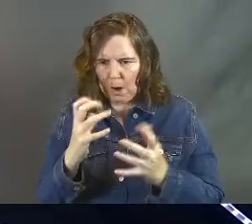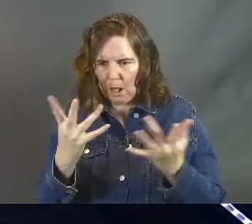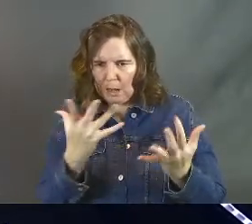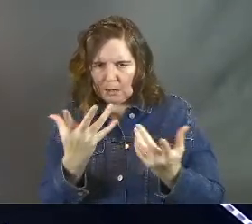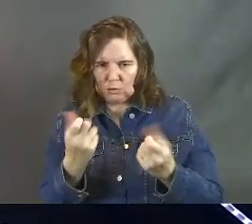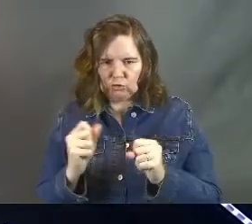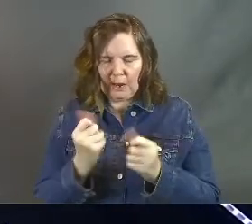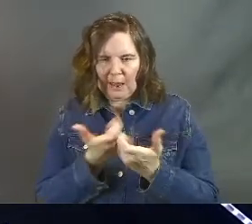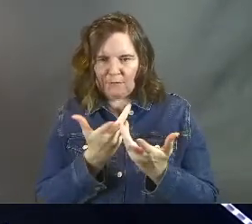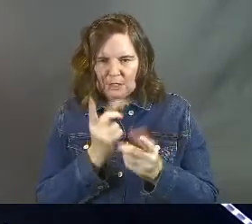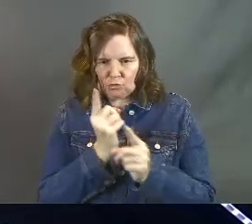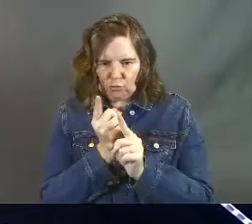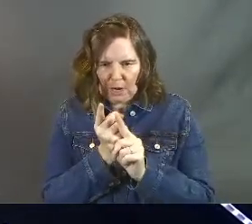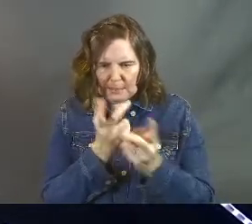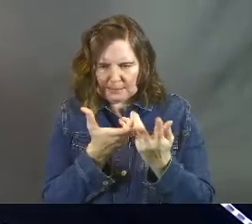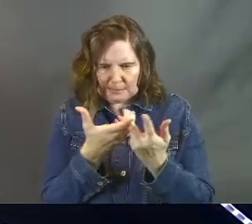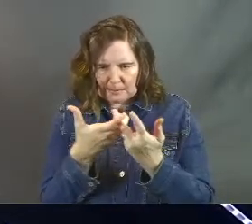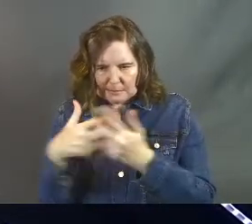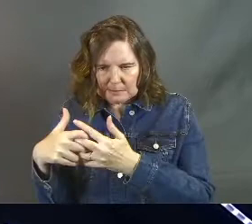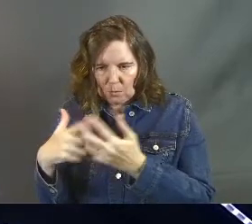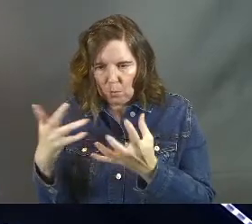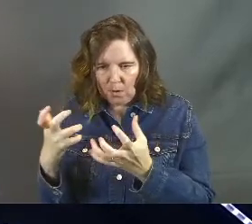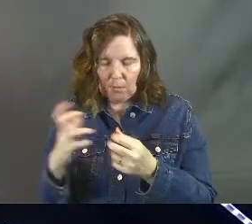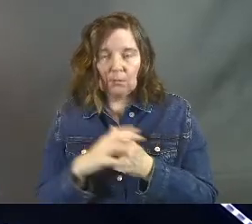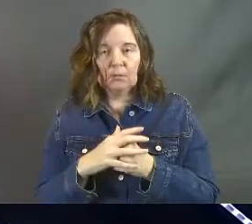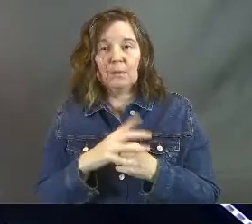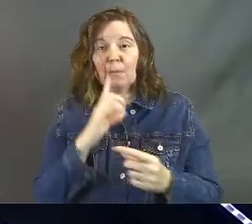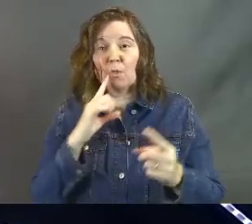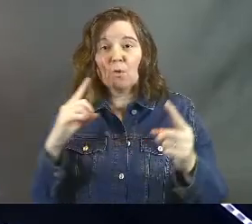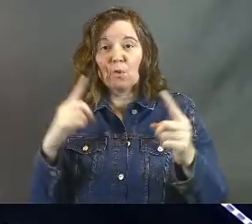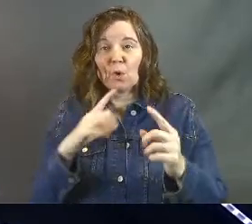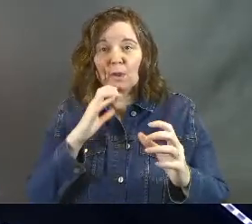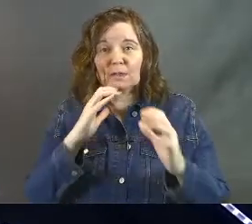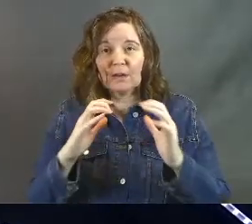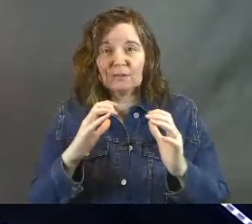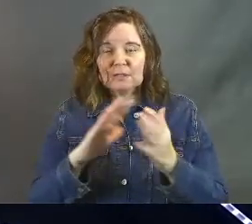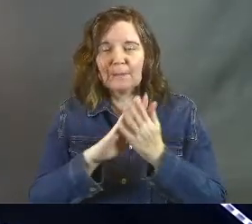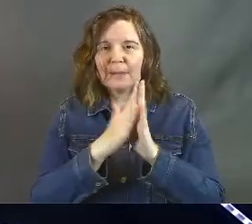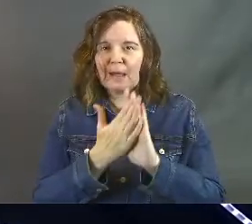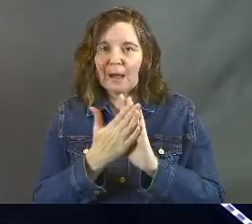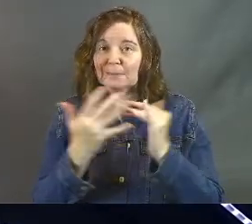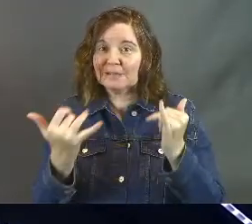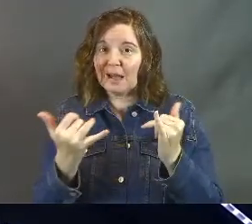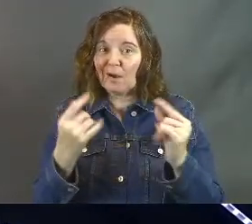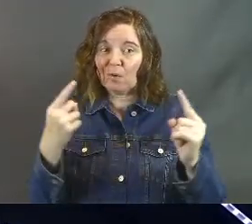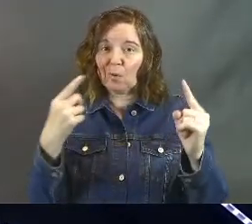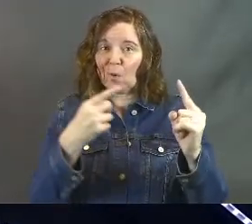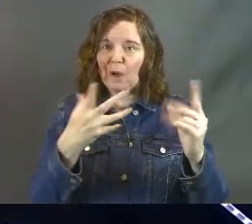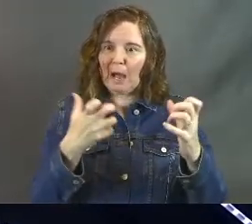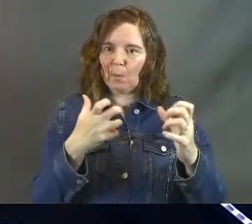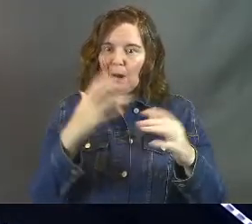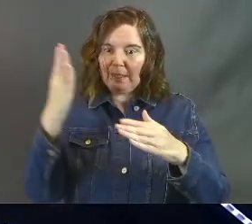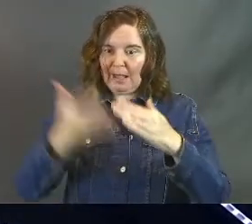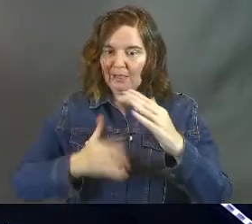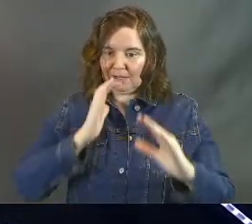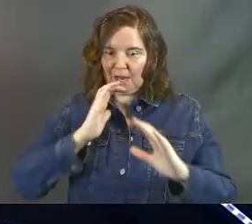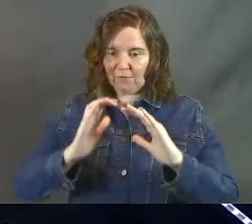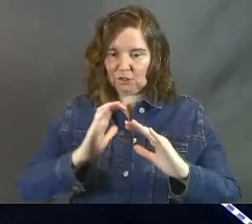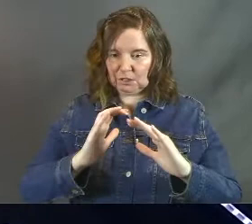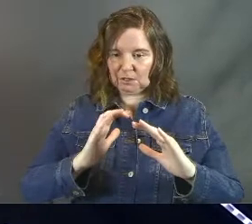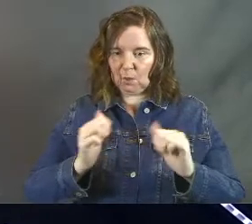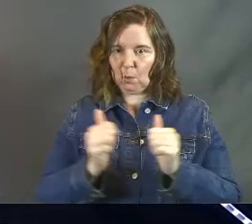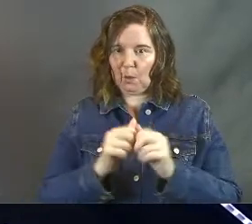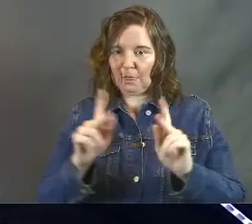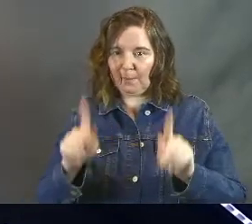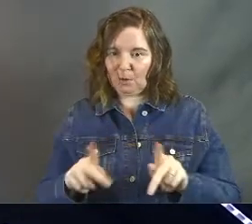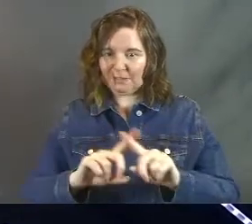And you're trying to get everything right. And the goal of the conversation becomes, I want to get to the end of this conversation